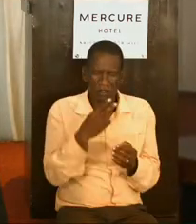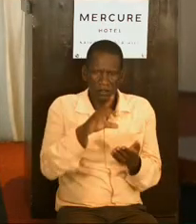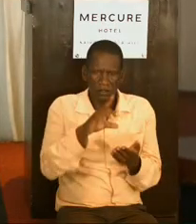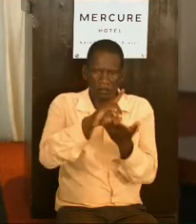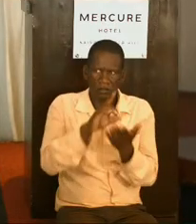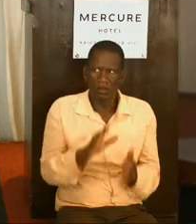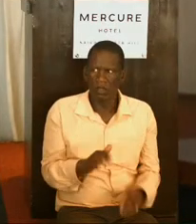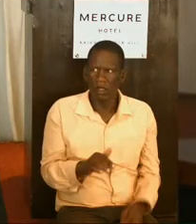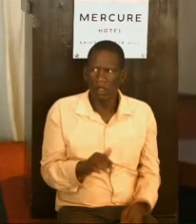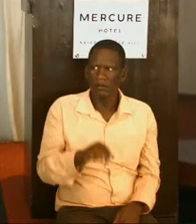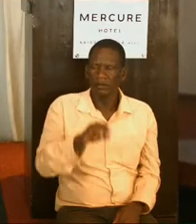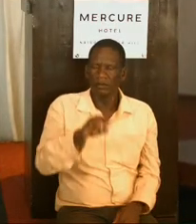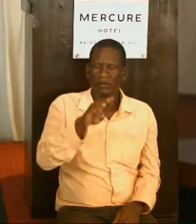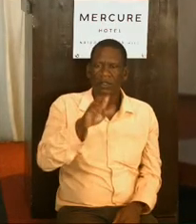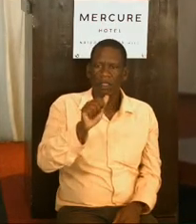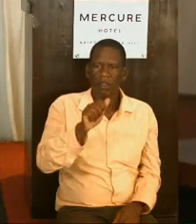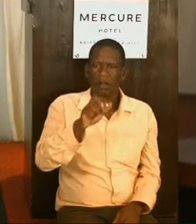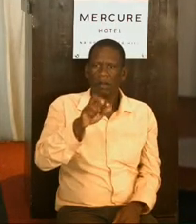Dr warare